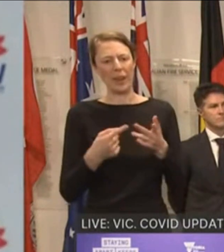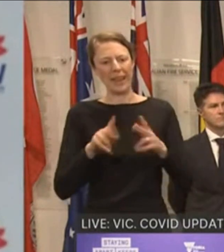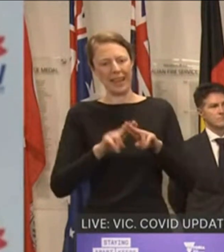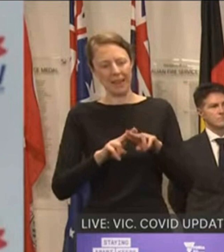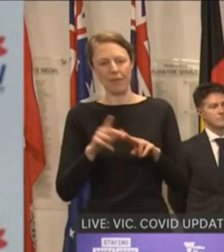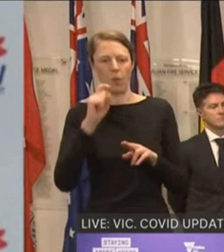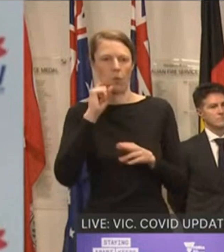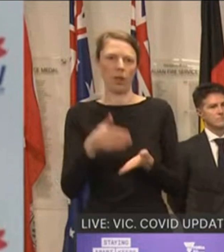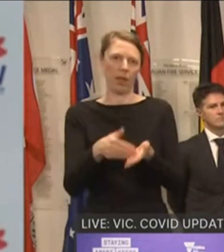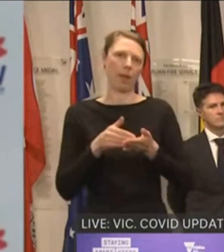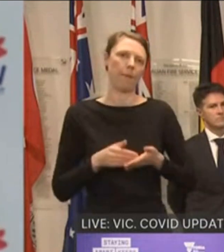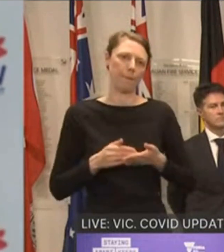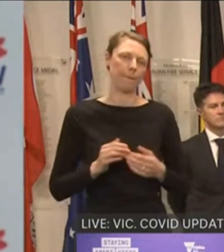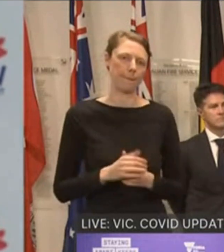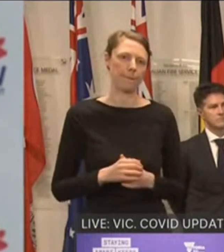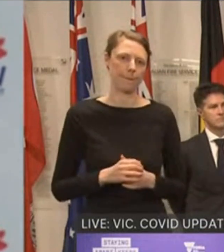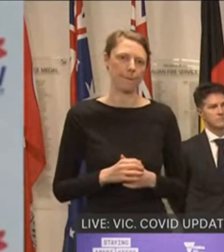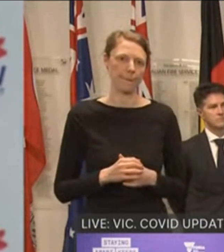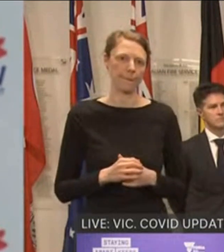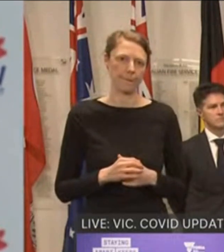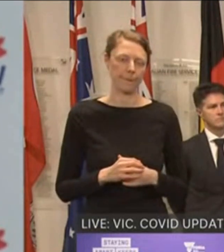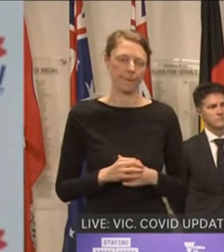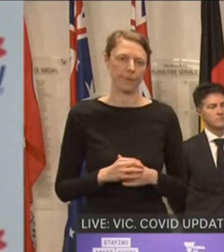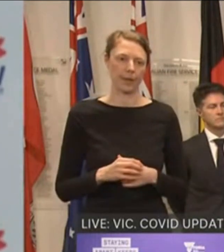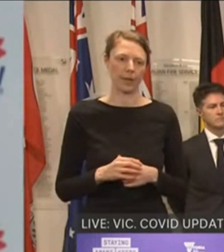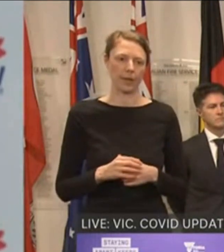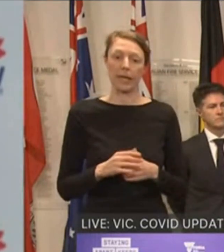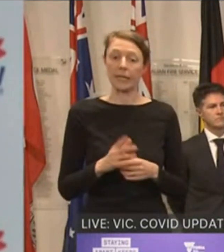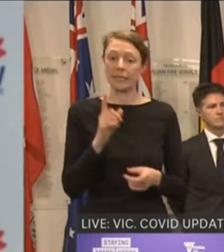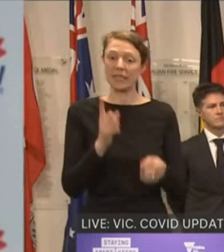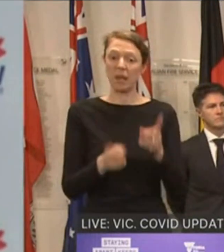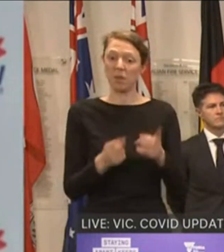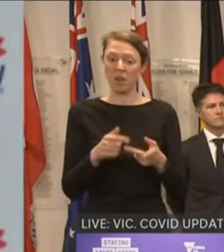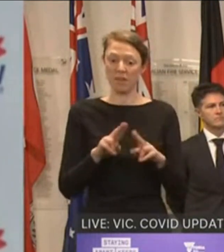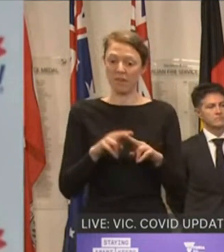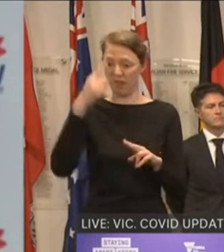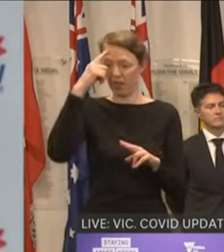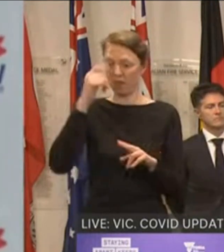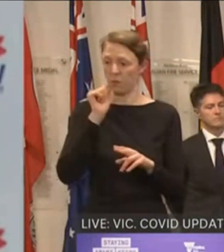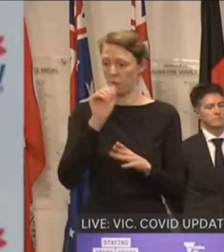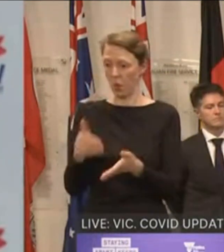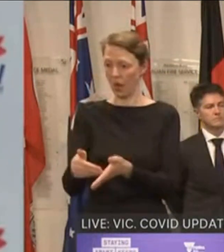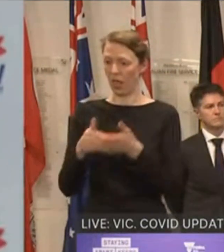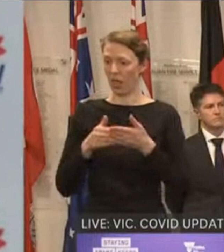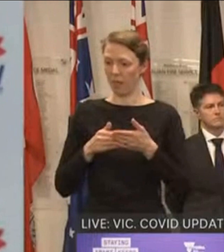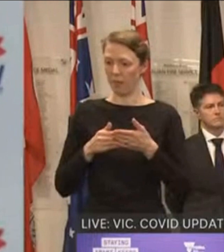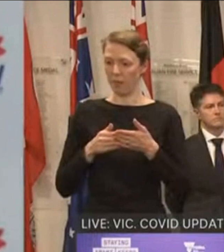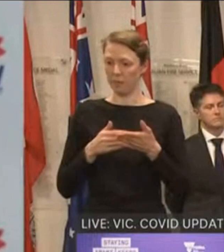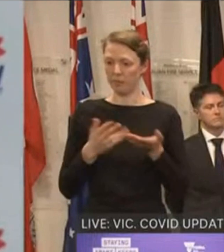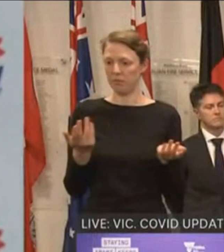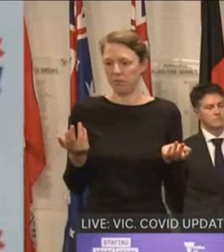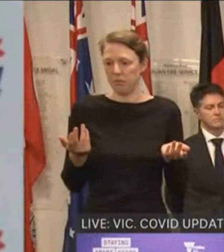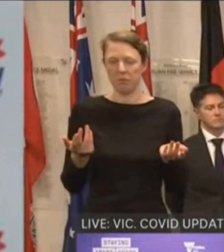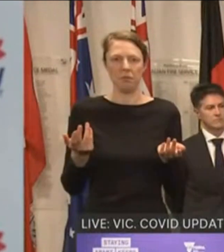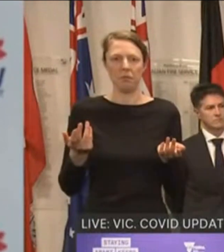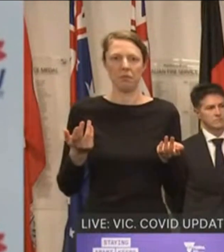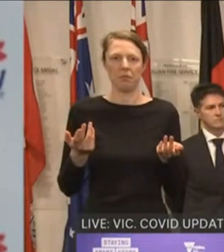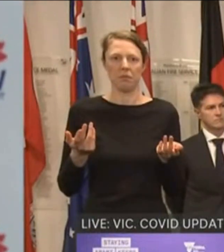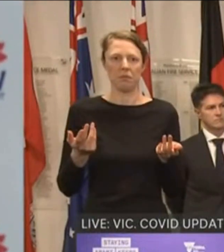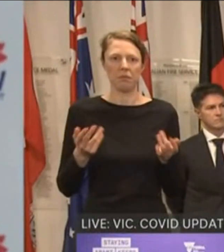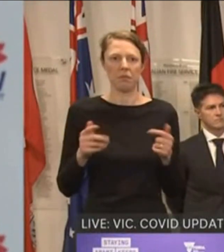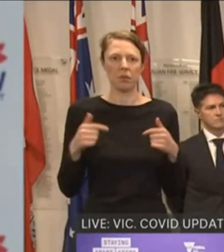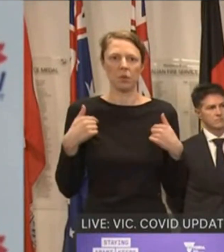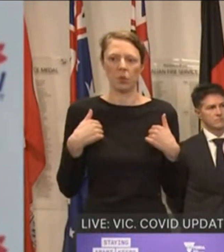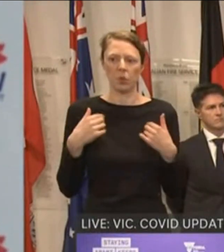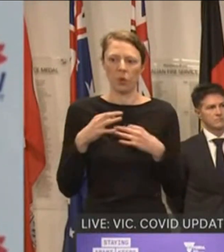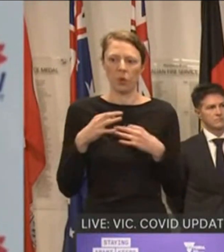we're very pleased that sometimes we'll even get the whole list of gym membership in a particular club and send out the message quite widely. So we'll